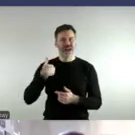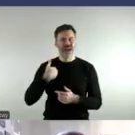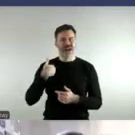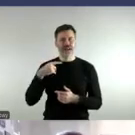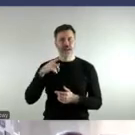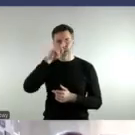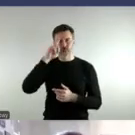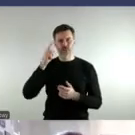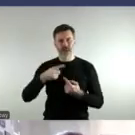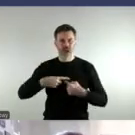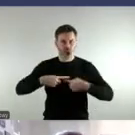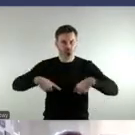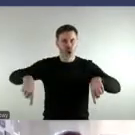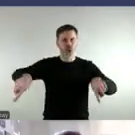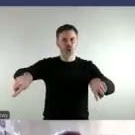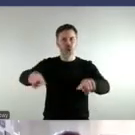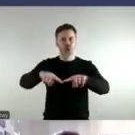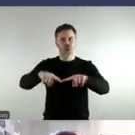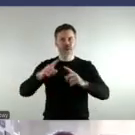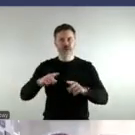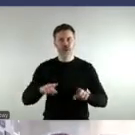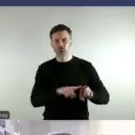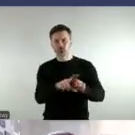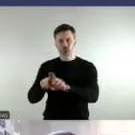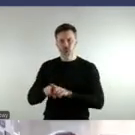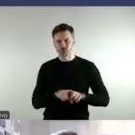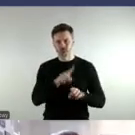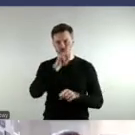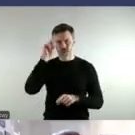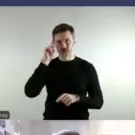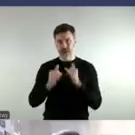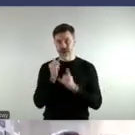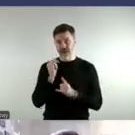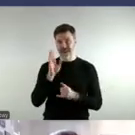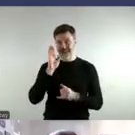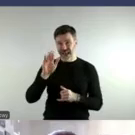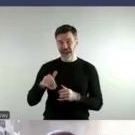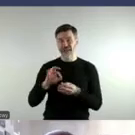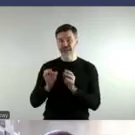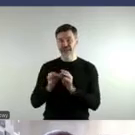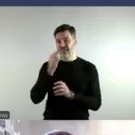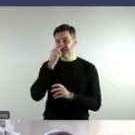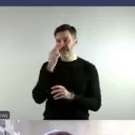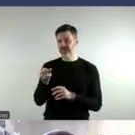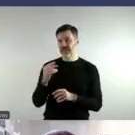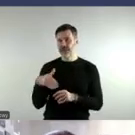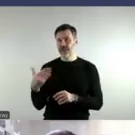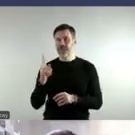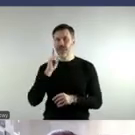Arthur's round circle where everybody was equal and we are based on the same rules. So even if we